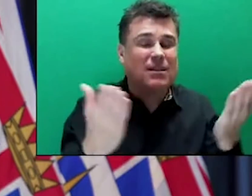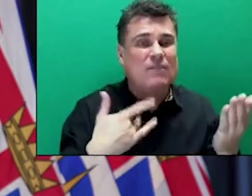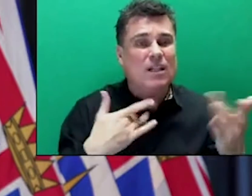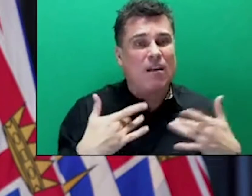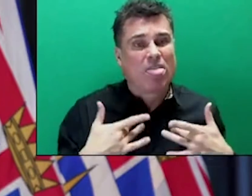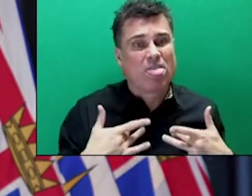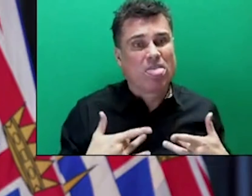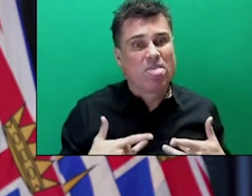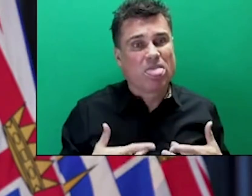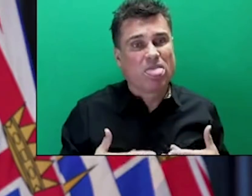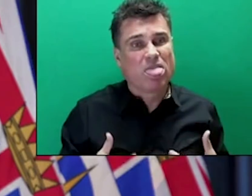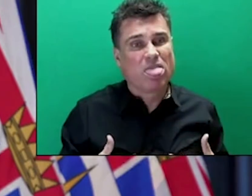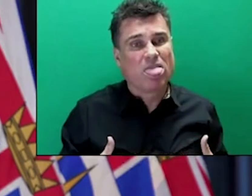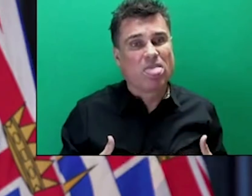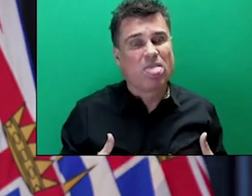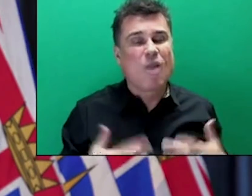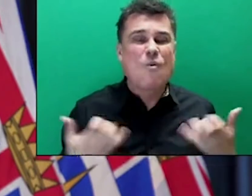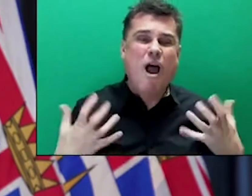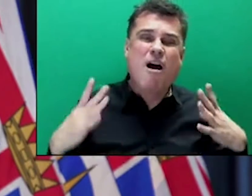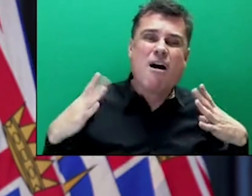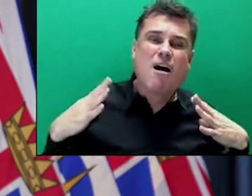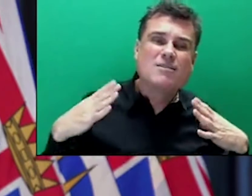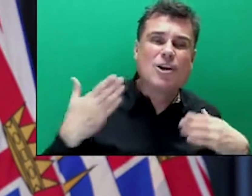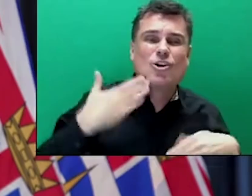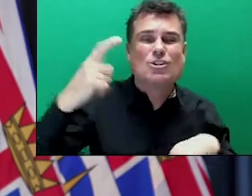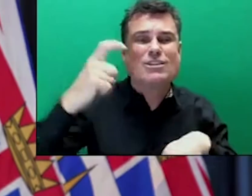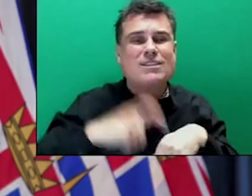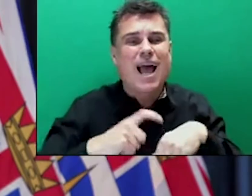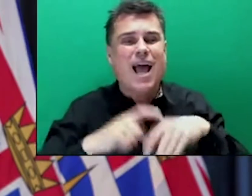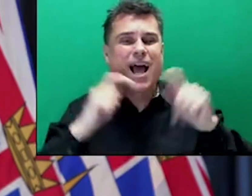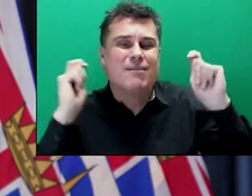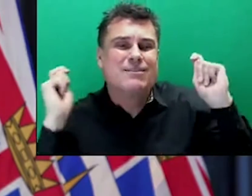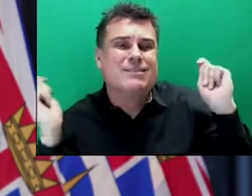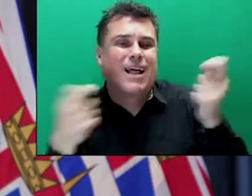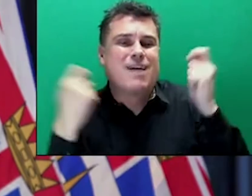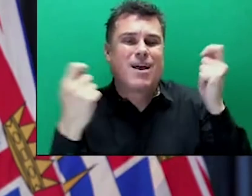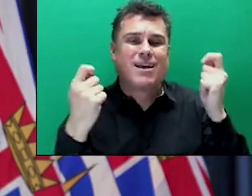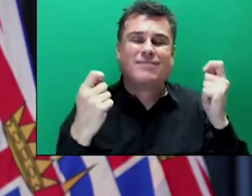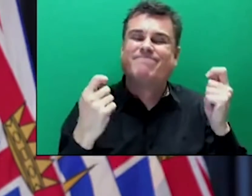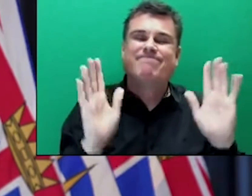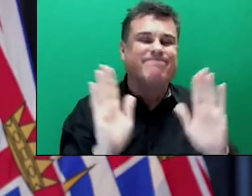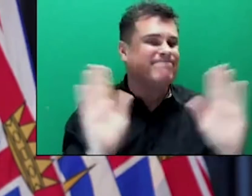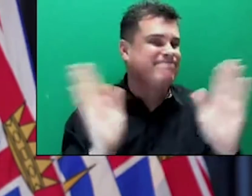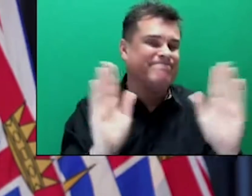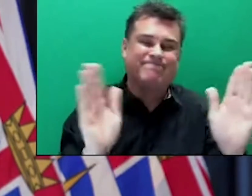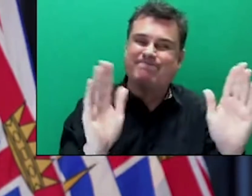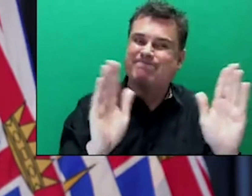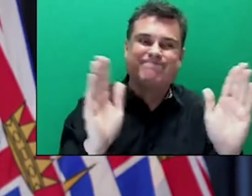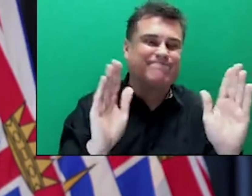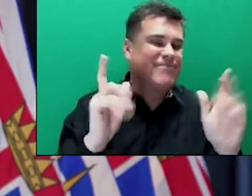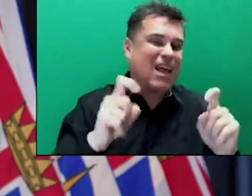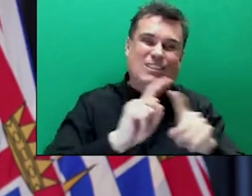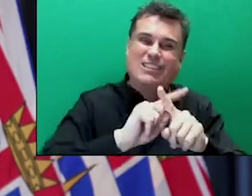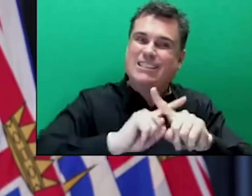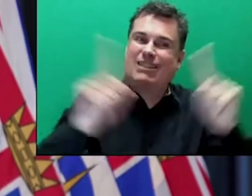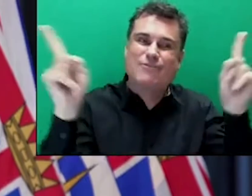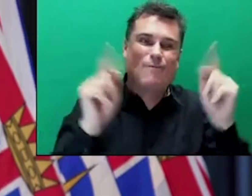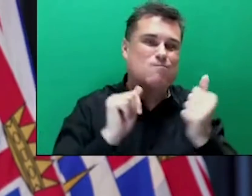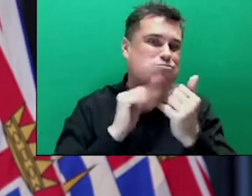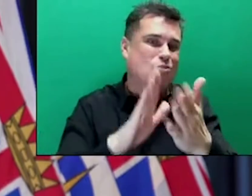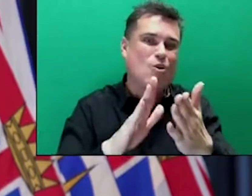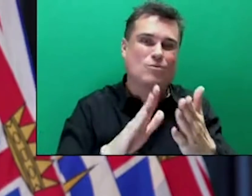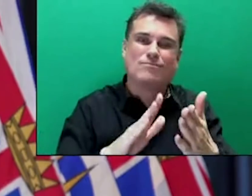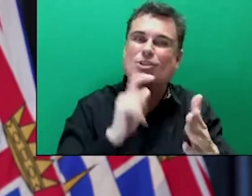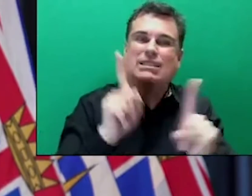a different and smaller way than what we may be used to. We can, though, still be festive. We